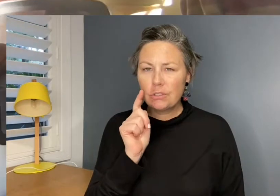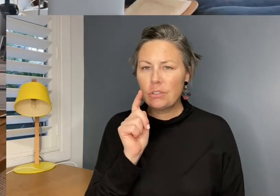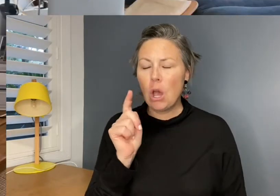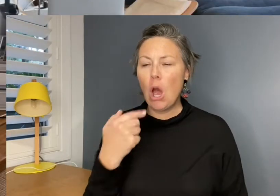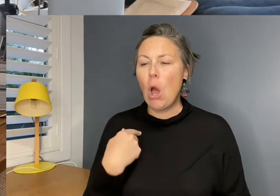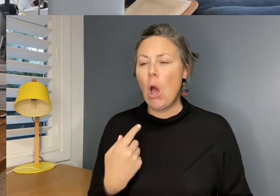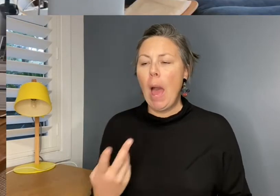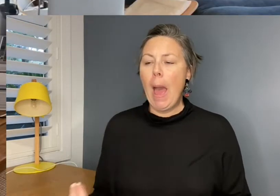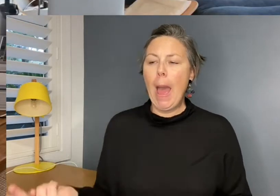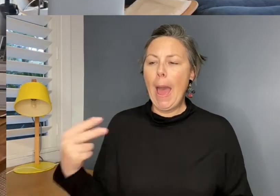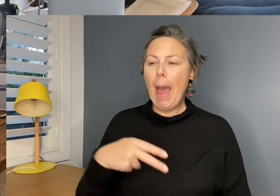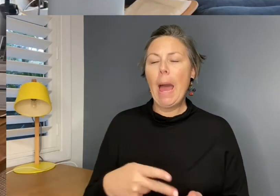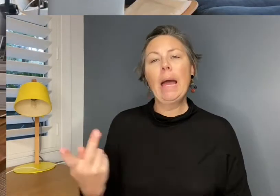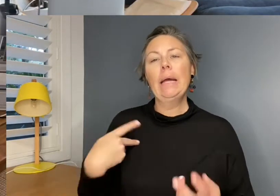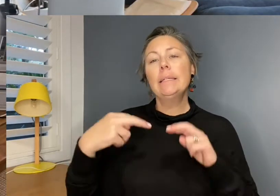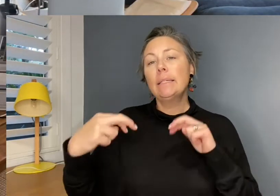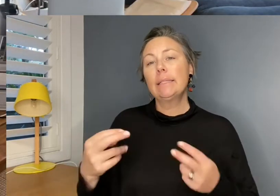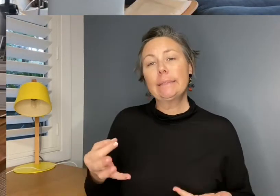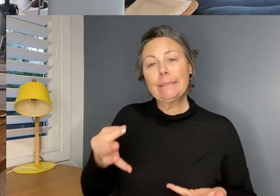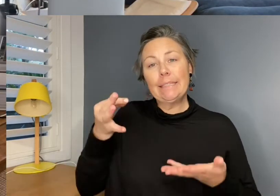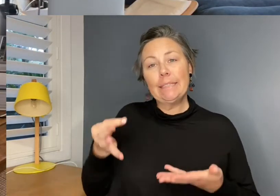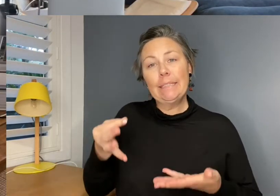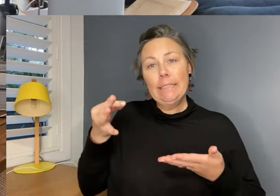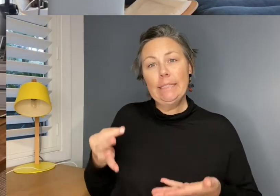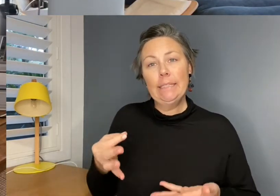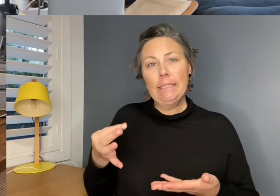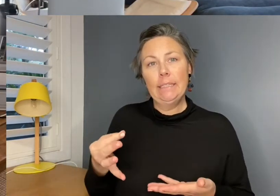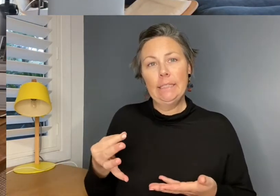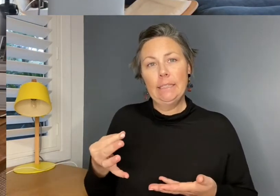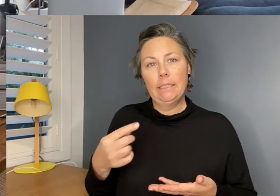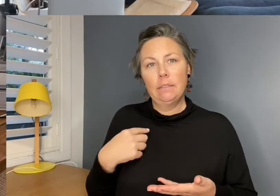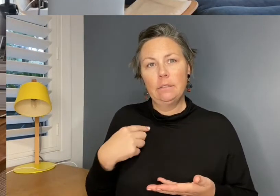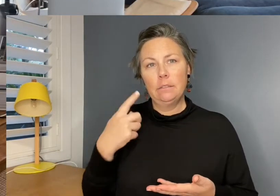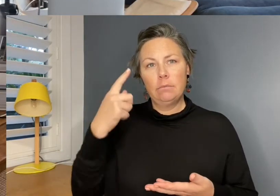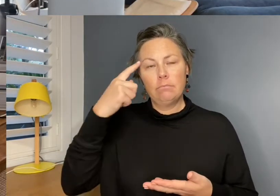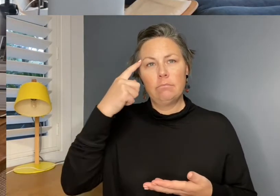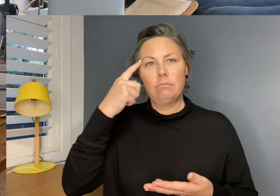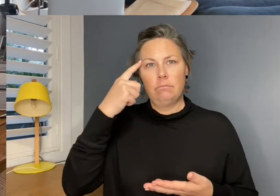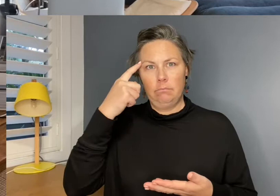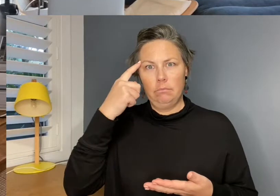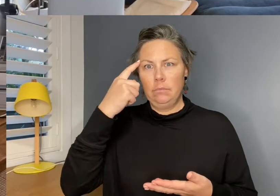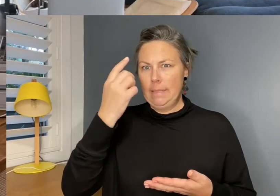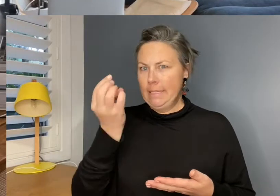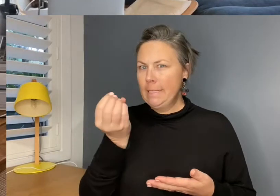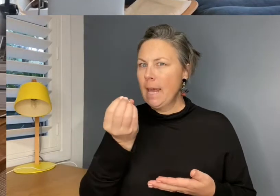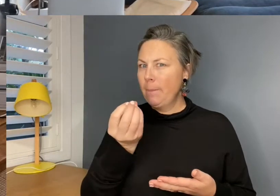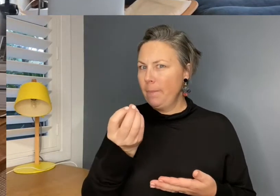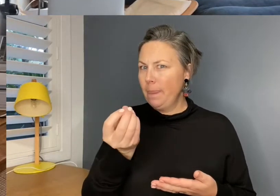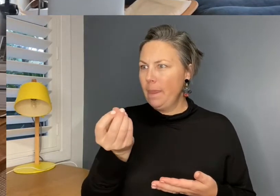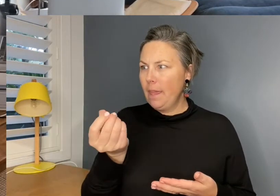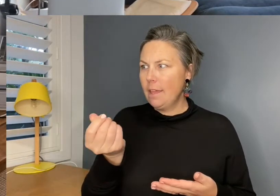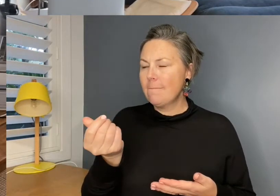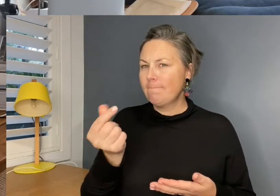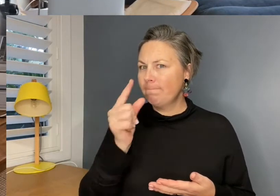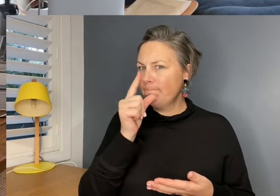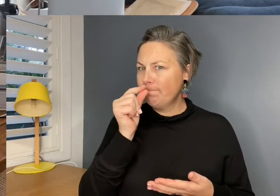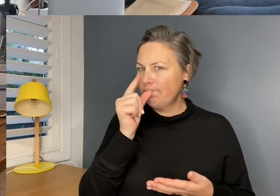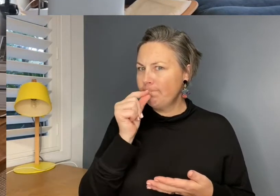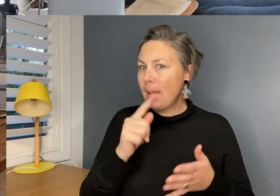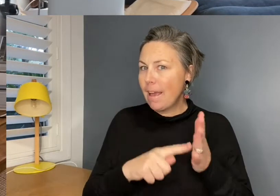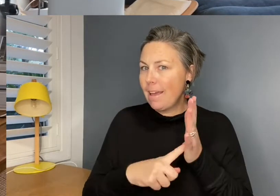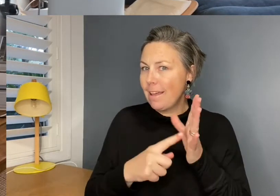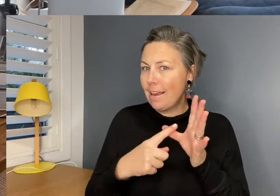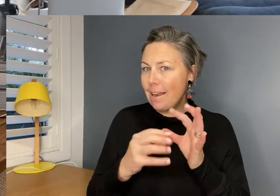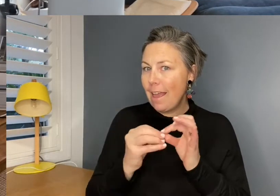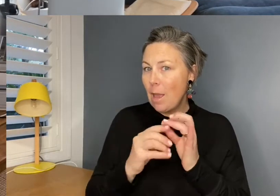unusual. So anyway, we got up and like had a cup of tea together, and that's when it sort of dawned on me that something was happening and that I was going